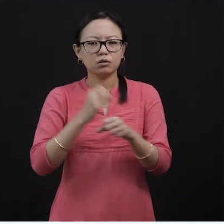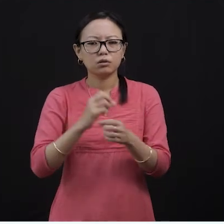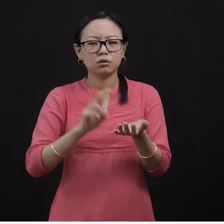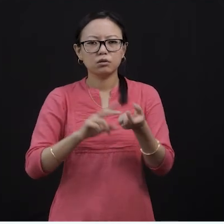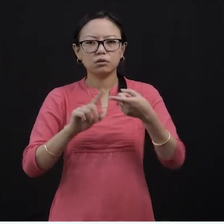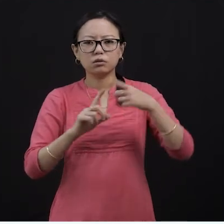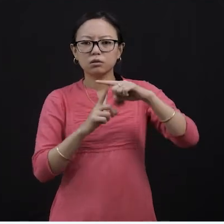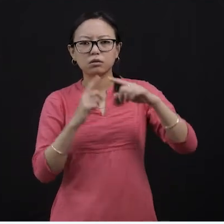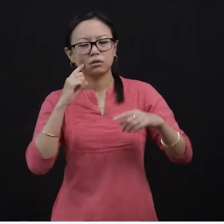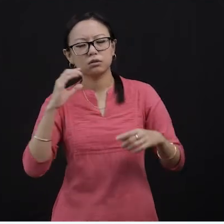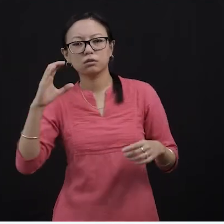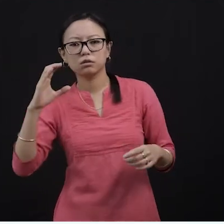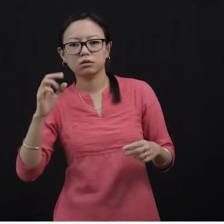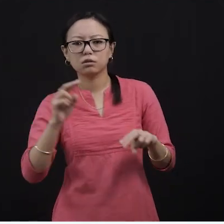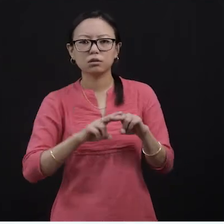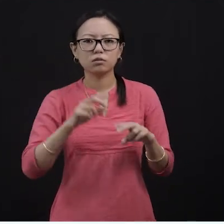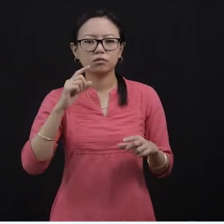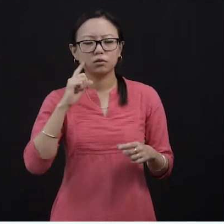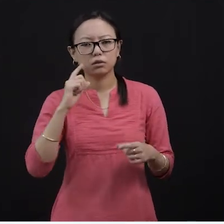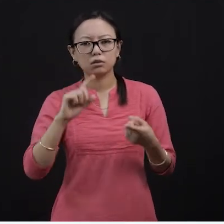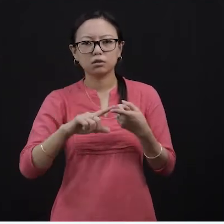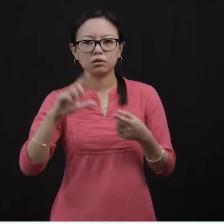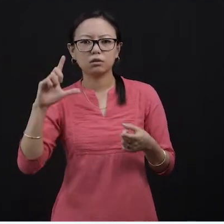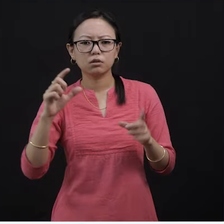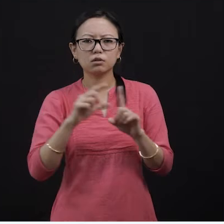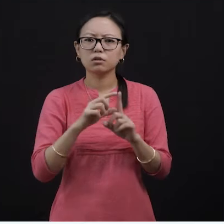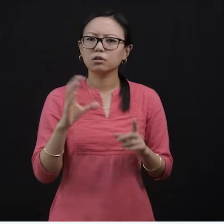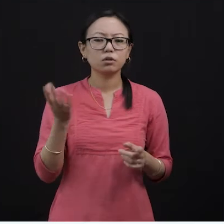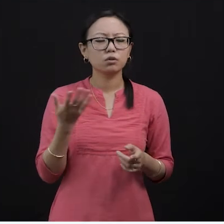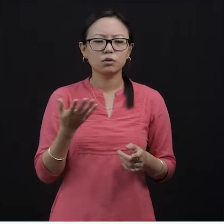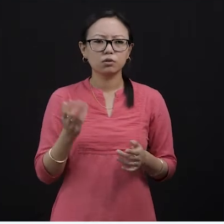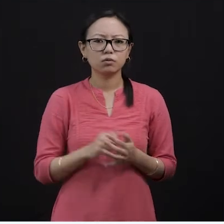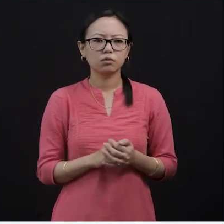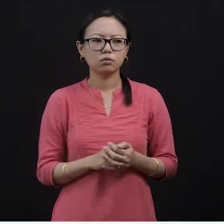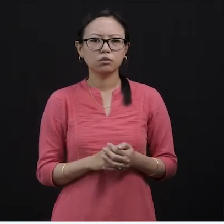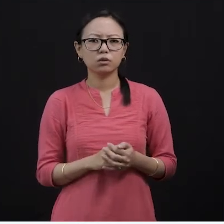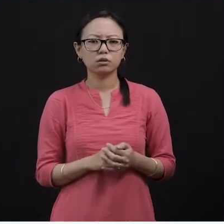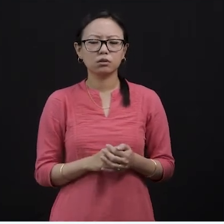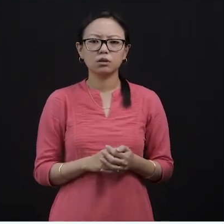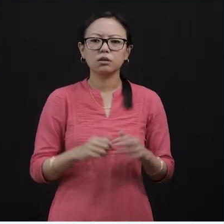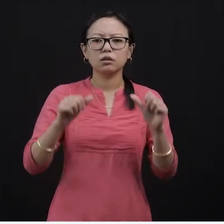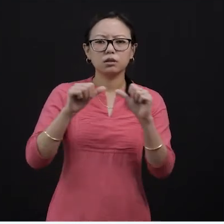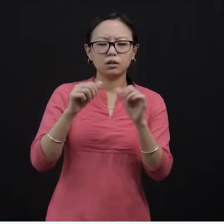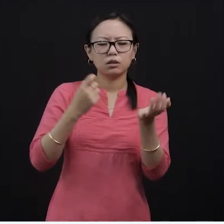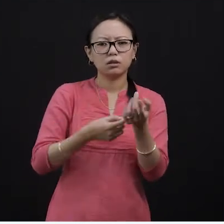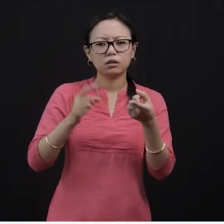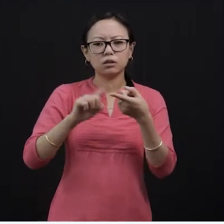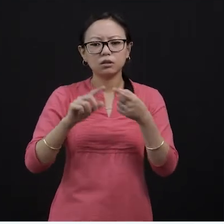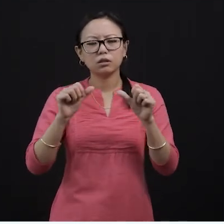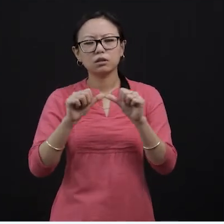or the region where magnetic force or effect can be